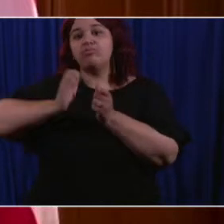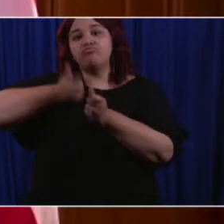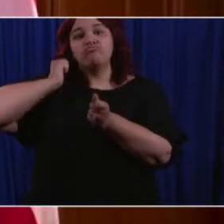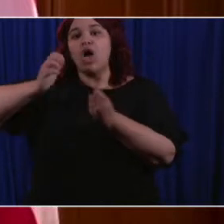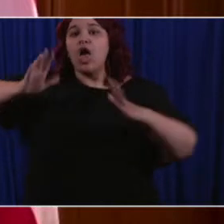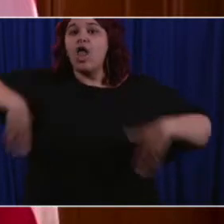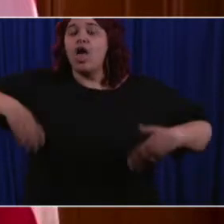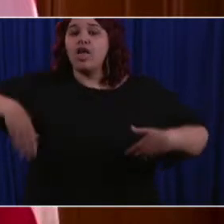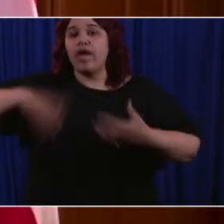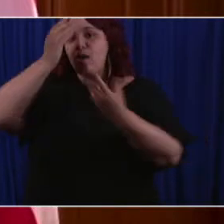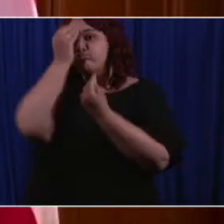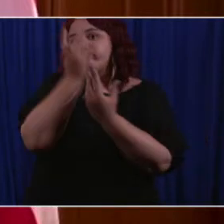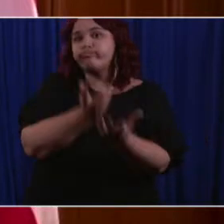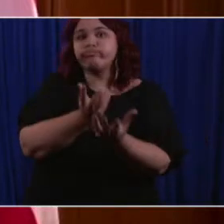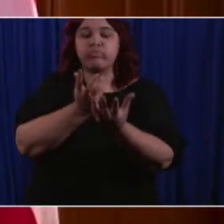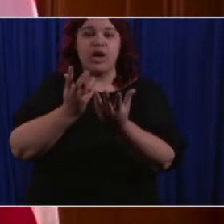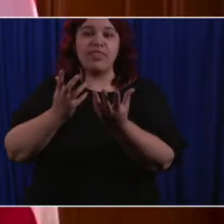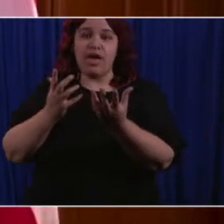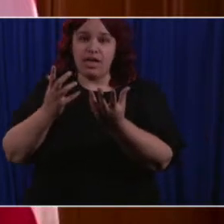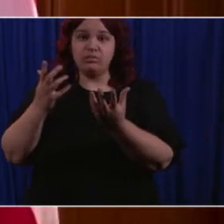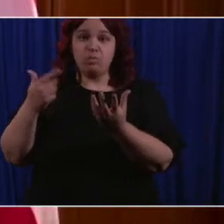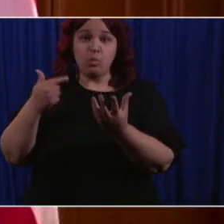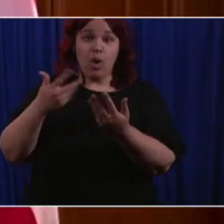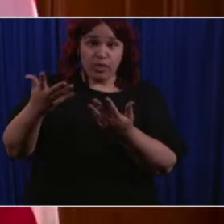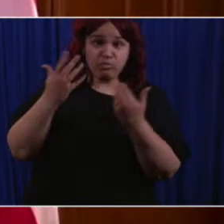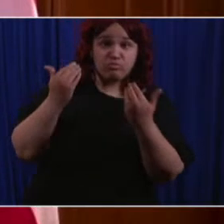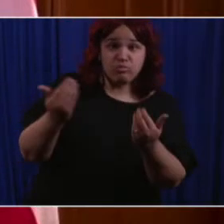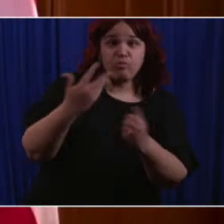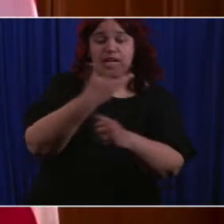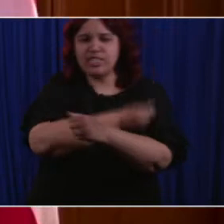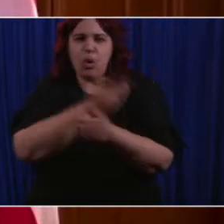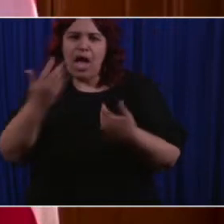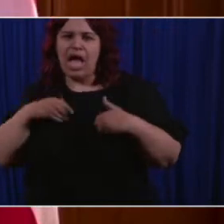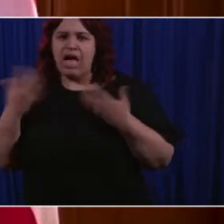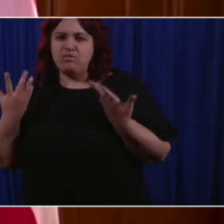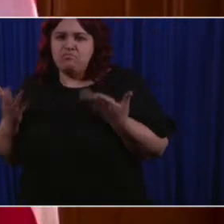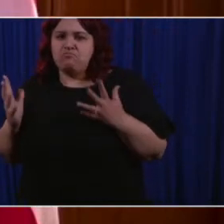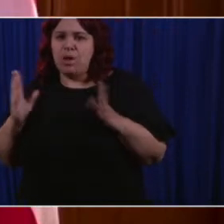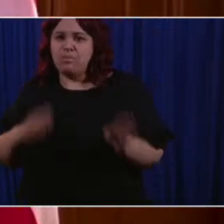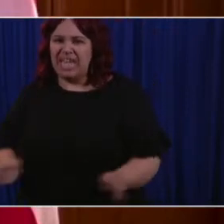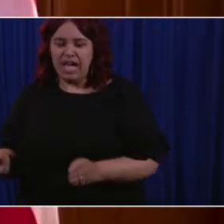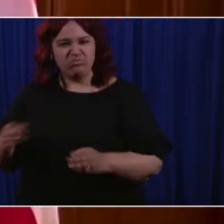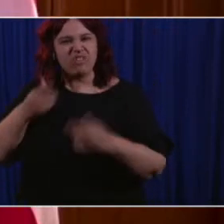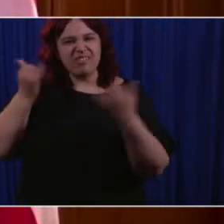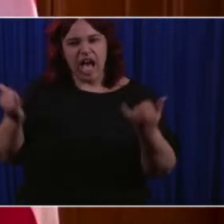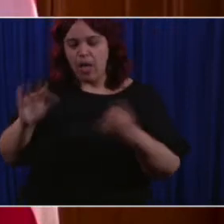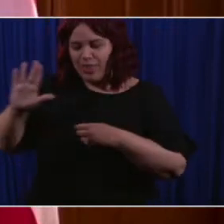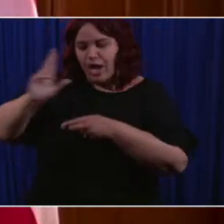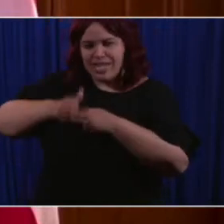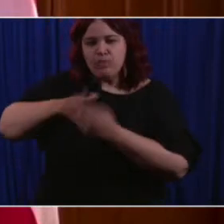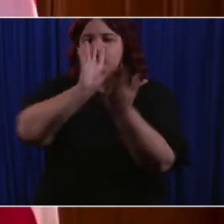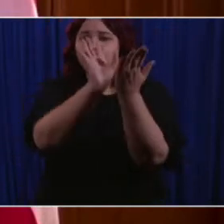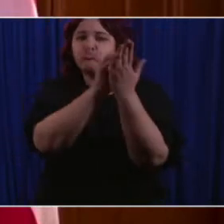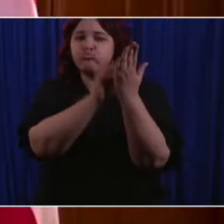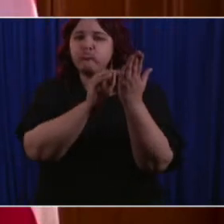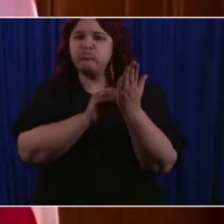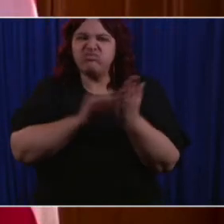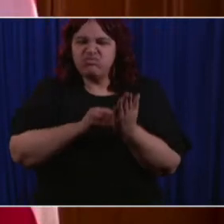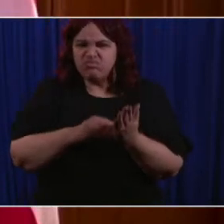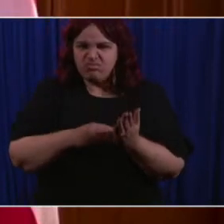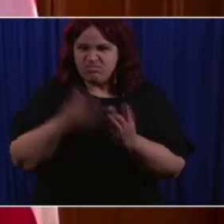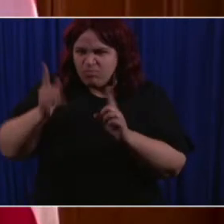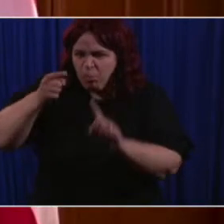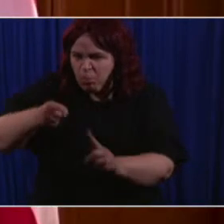nursing homes and assisted living centers to complain? How is the state going to assist these people with these loved ones at these specific locations? Thank